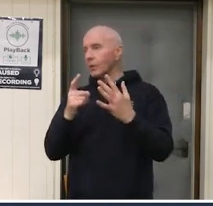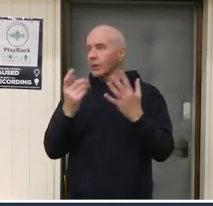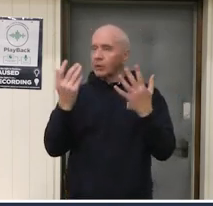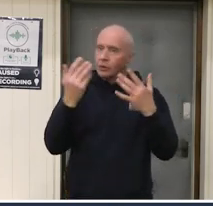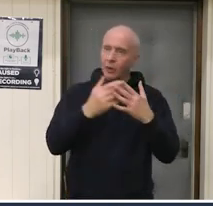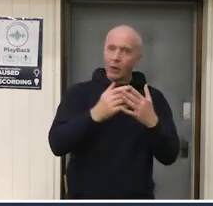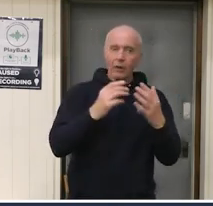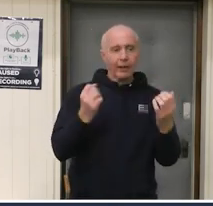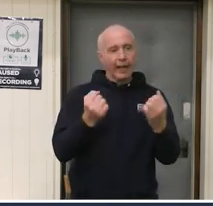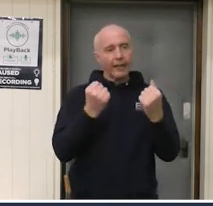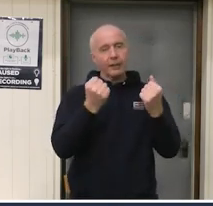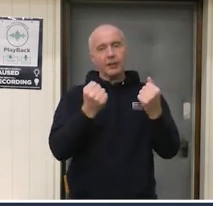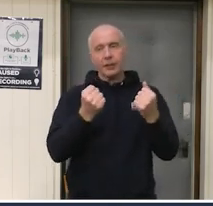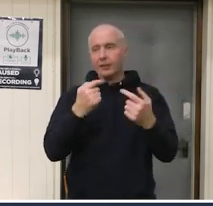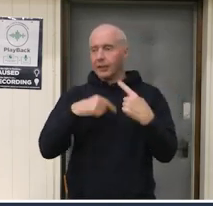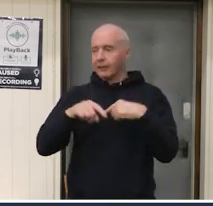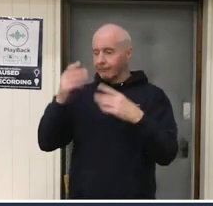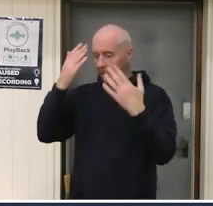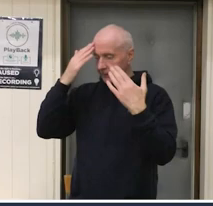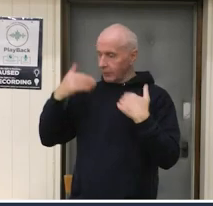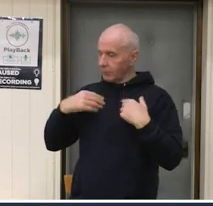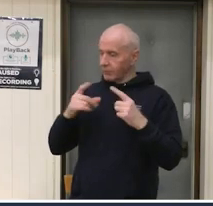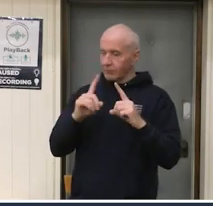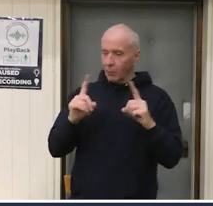know anything about it anyway. It's not just me.